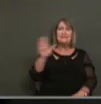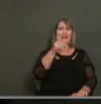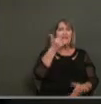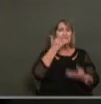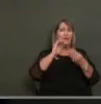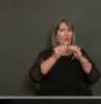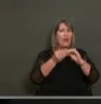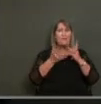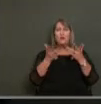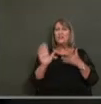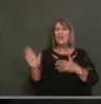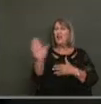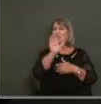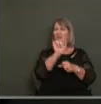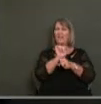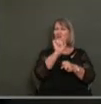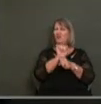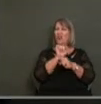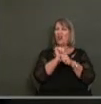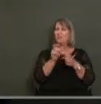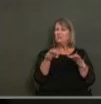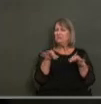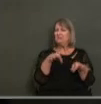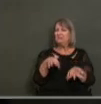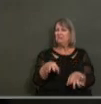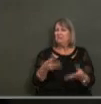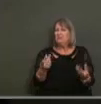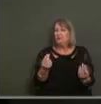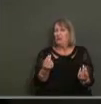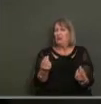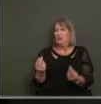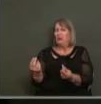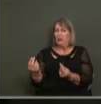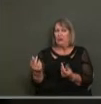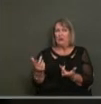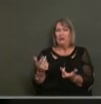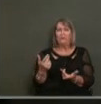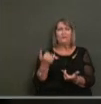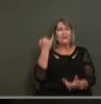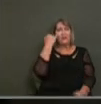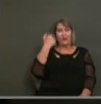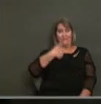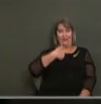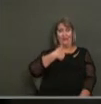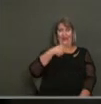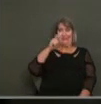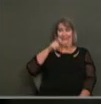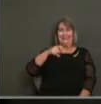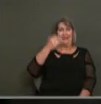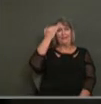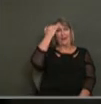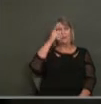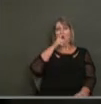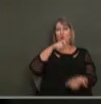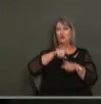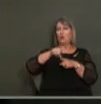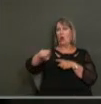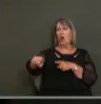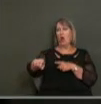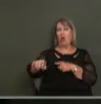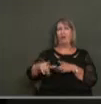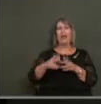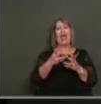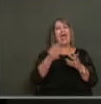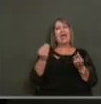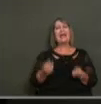job descriptions, you know, as part of, you know, if we need something, we know who to call on, and also